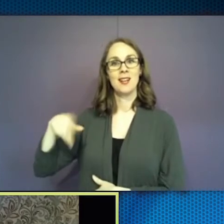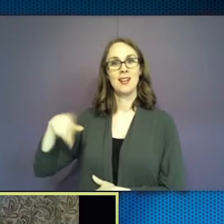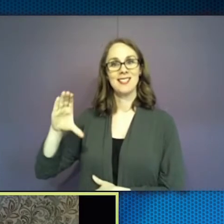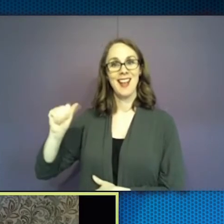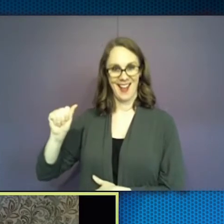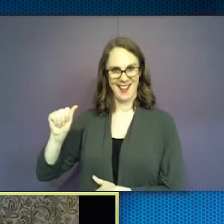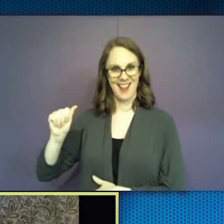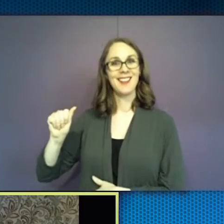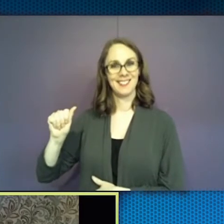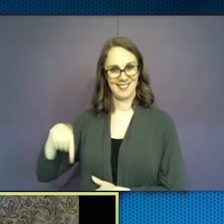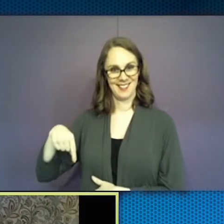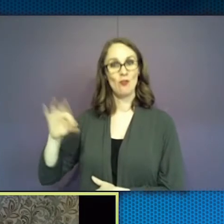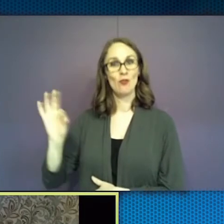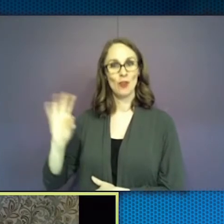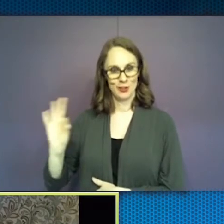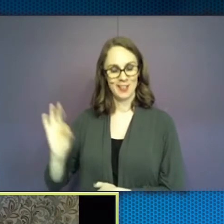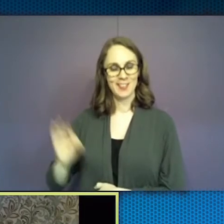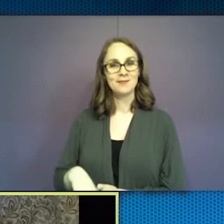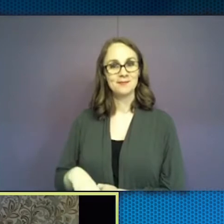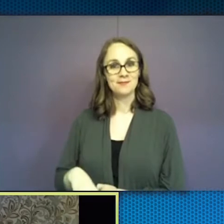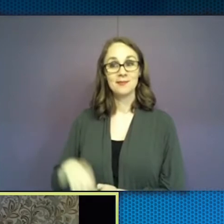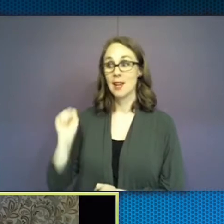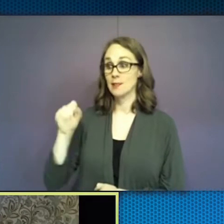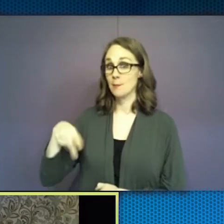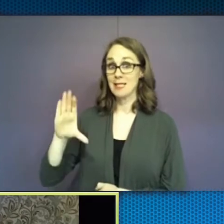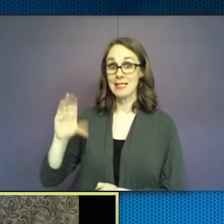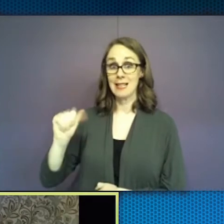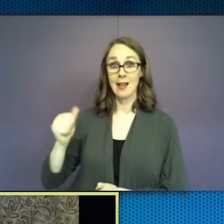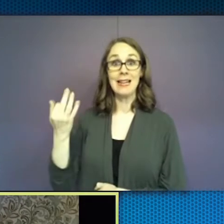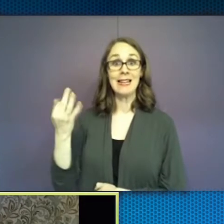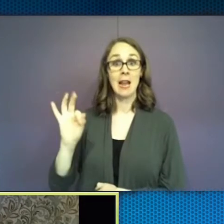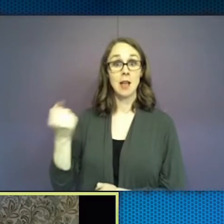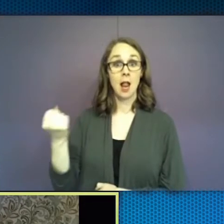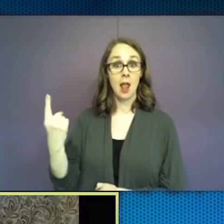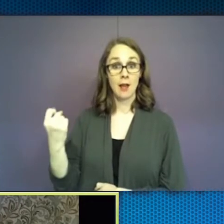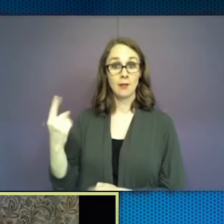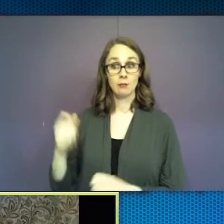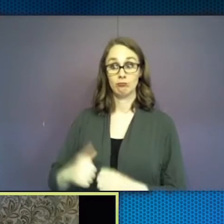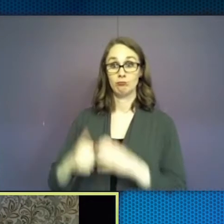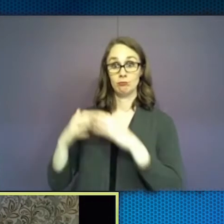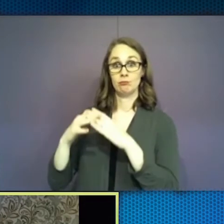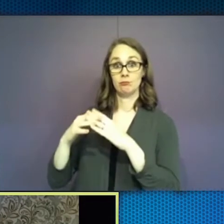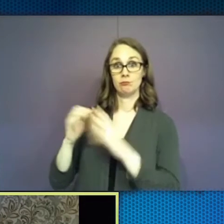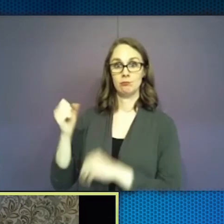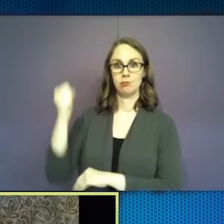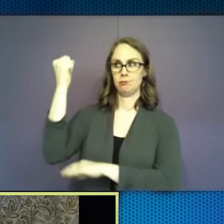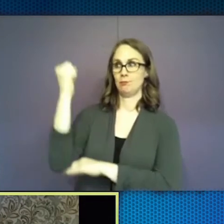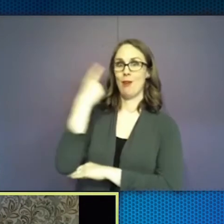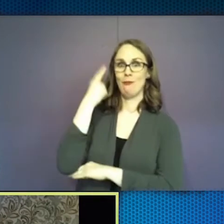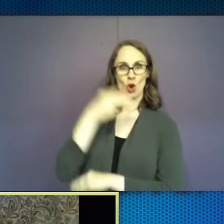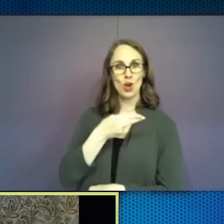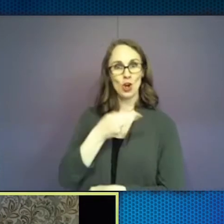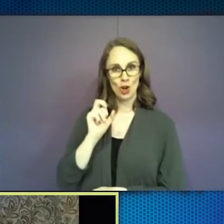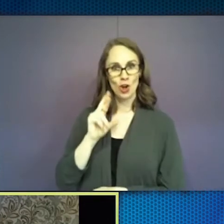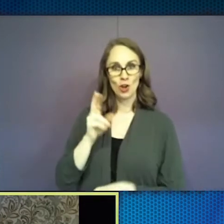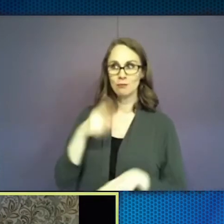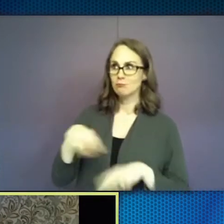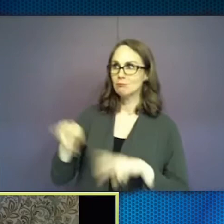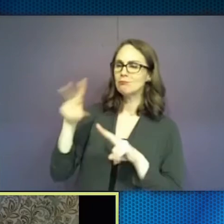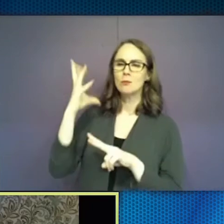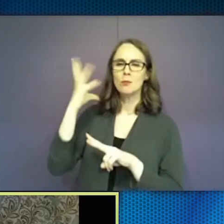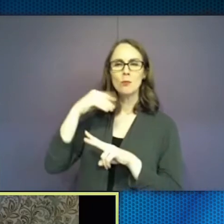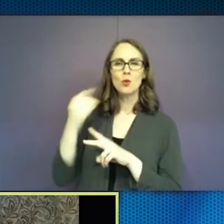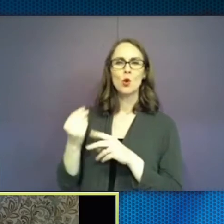County. And the SPCA in 1911 erected a monument to her. It was a beautiful fountain at the